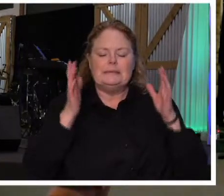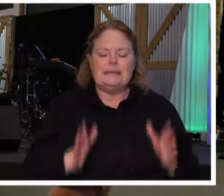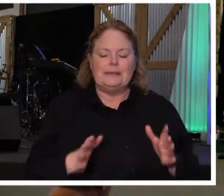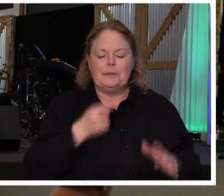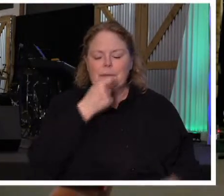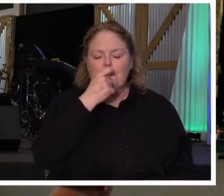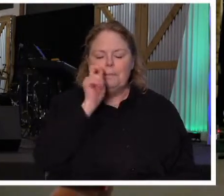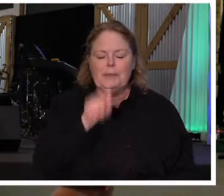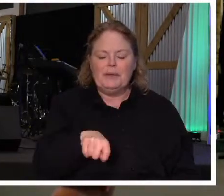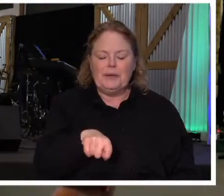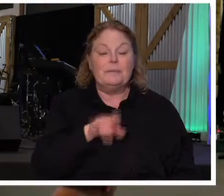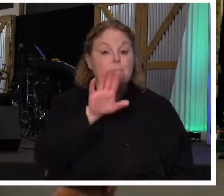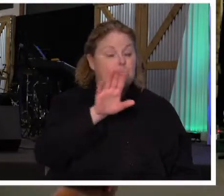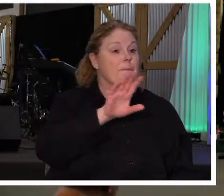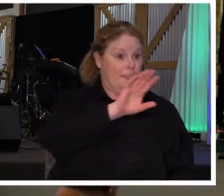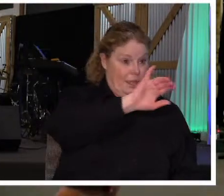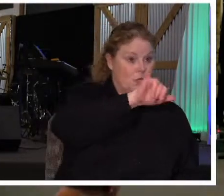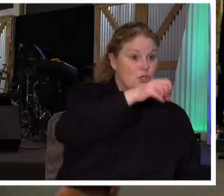Job said,